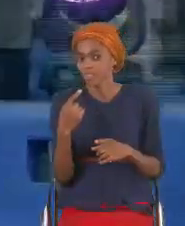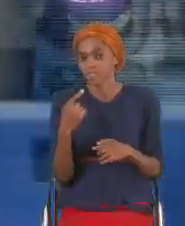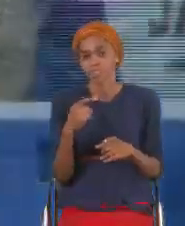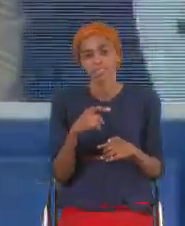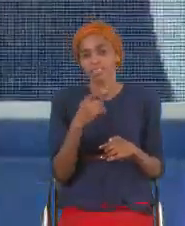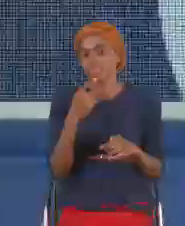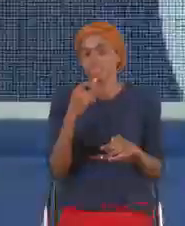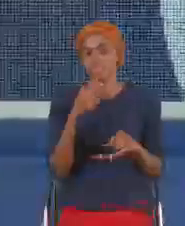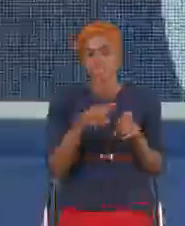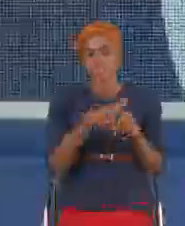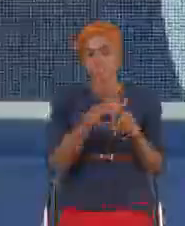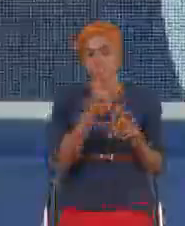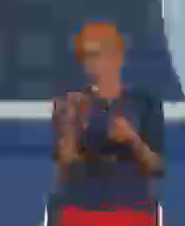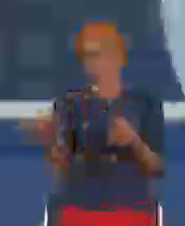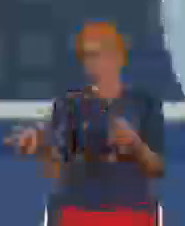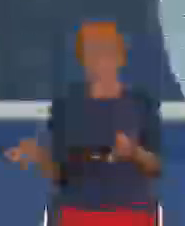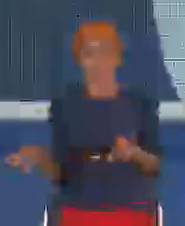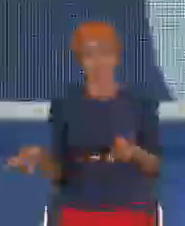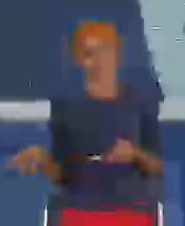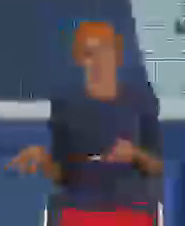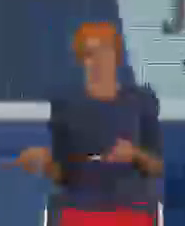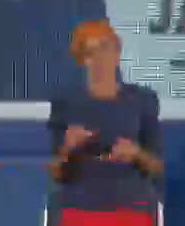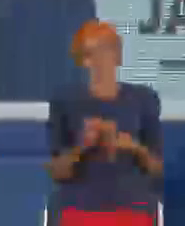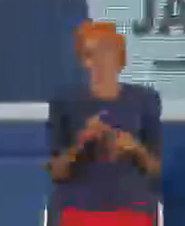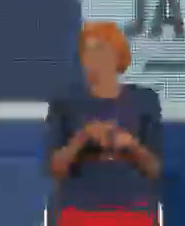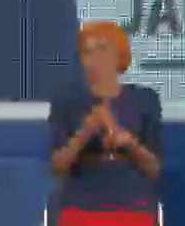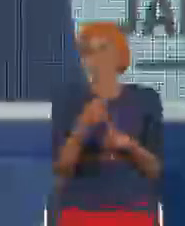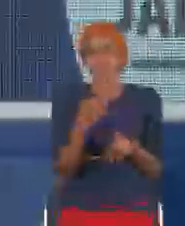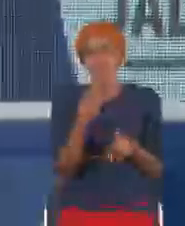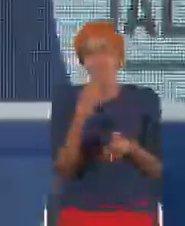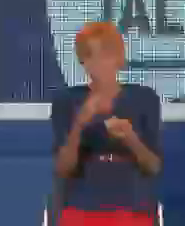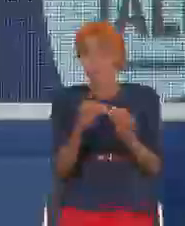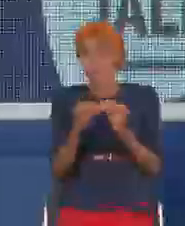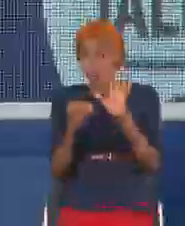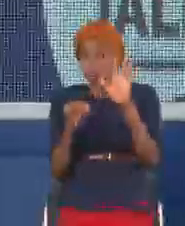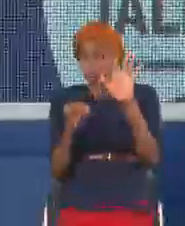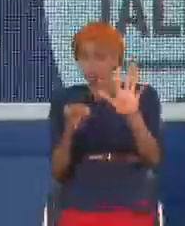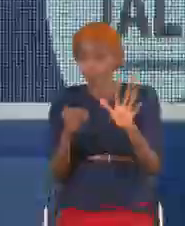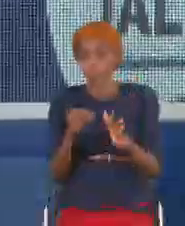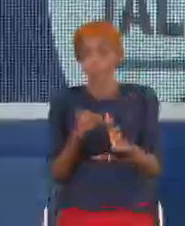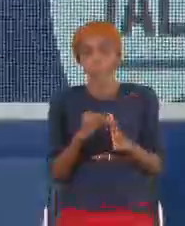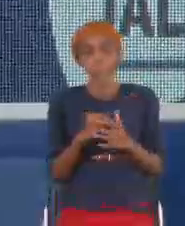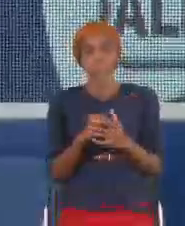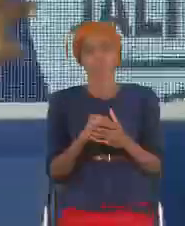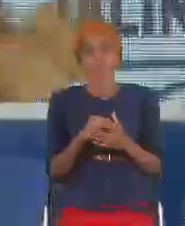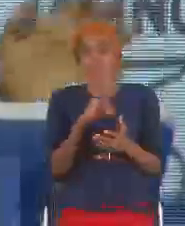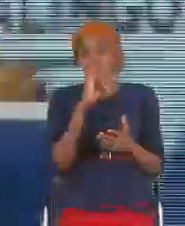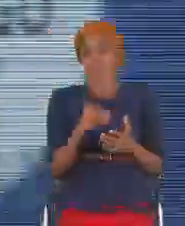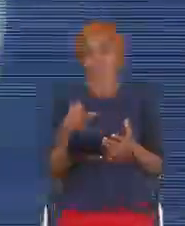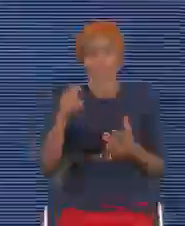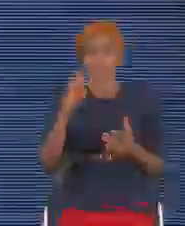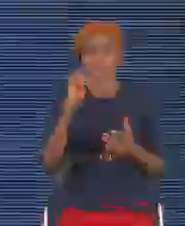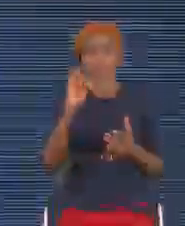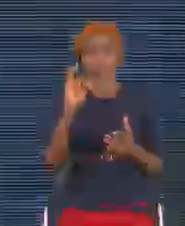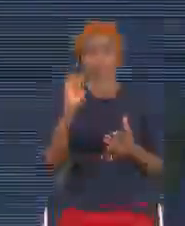perverseness, the perverse tongue. And then number 5, yeah, the profane tongue. That's talking about